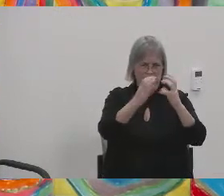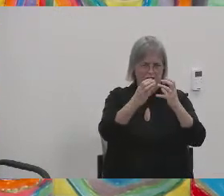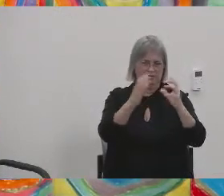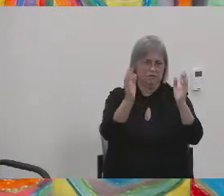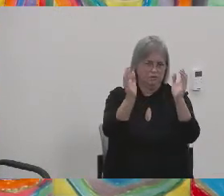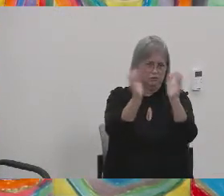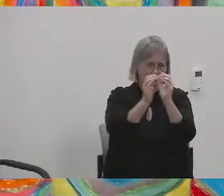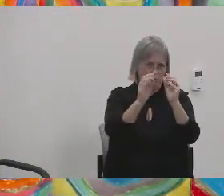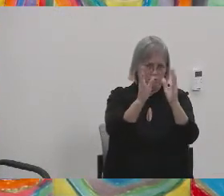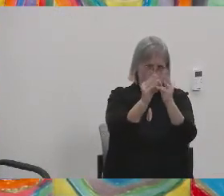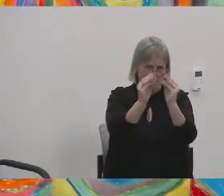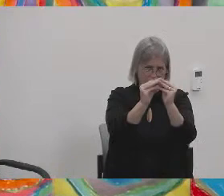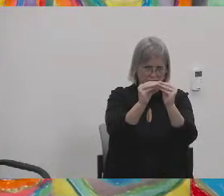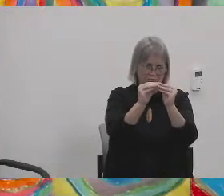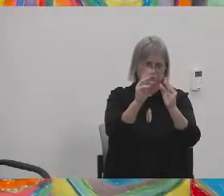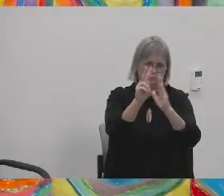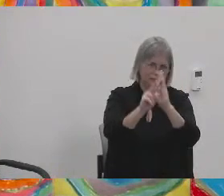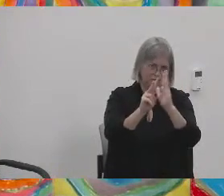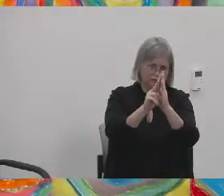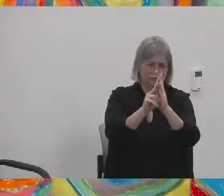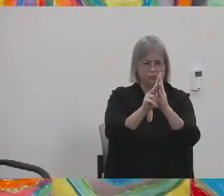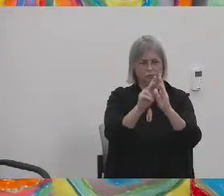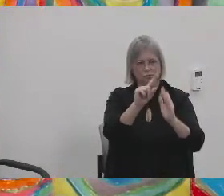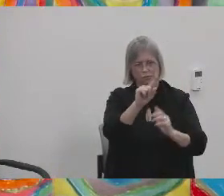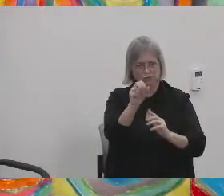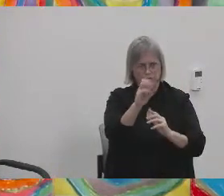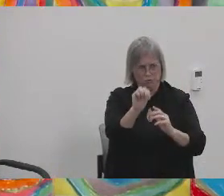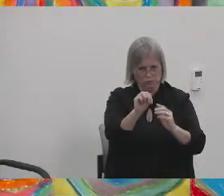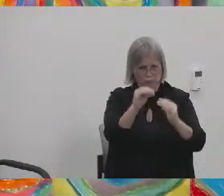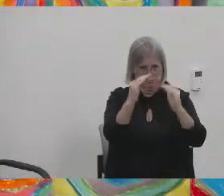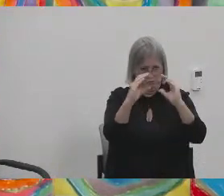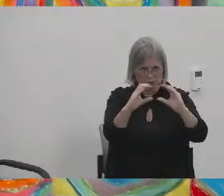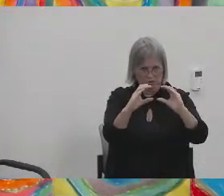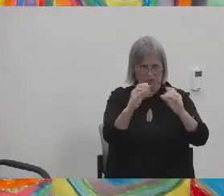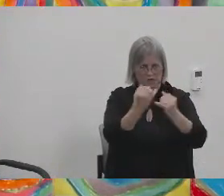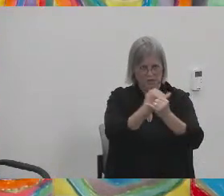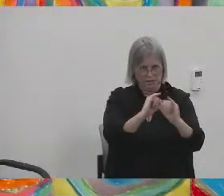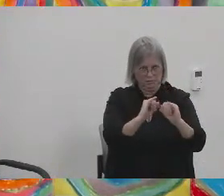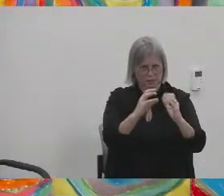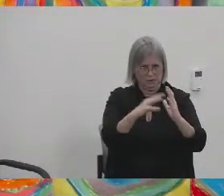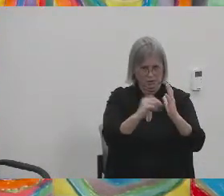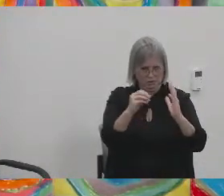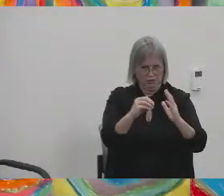meeting, usually a video, Zoom block, and then independent learning.